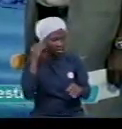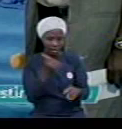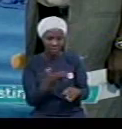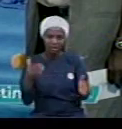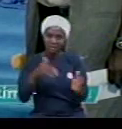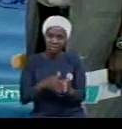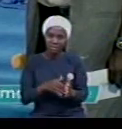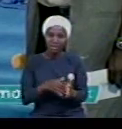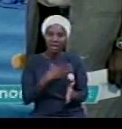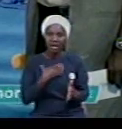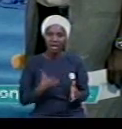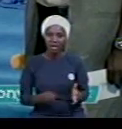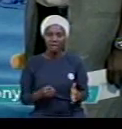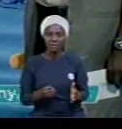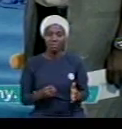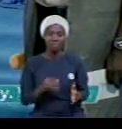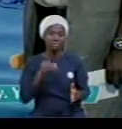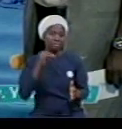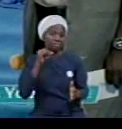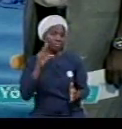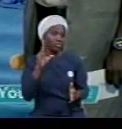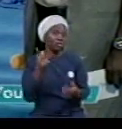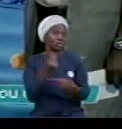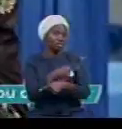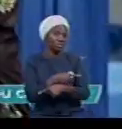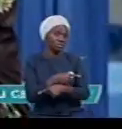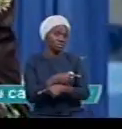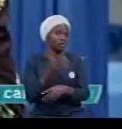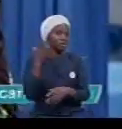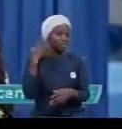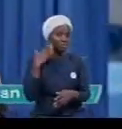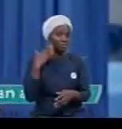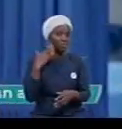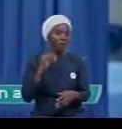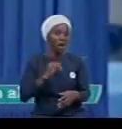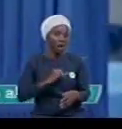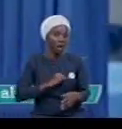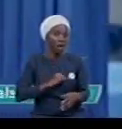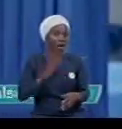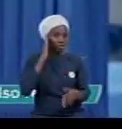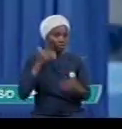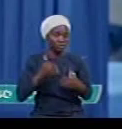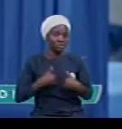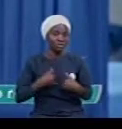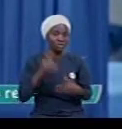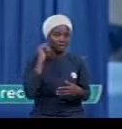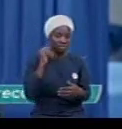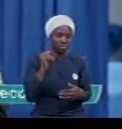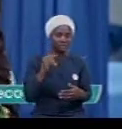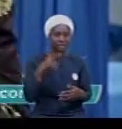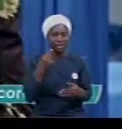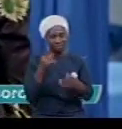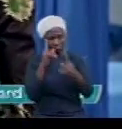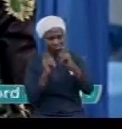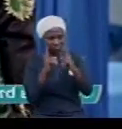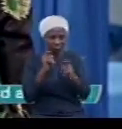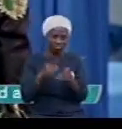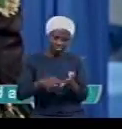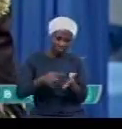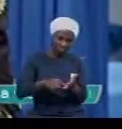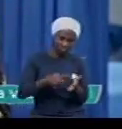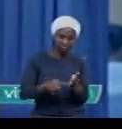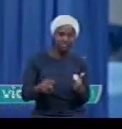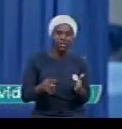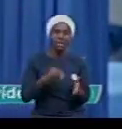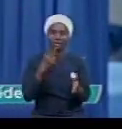mo ni ti ma wo na ana mo ni ti ma wo na odo ni mo ni ni pere olohun mo in je agbara olohun ninu aye